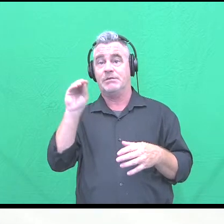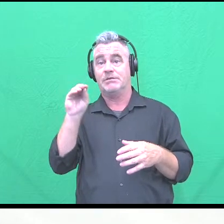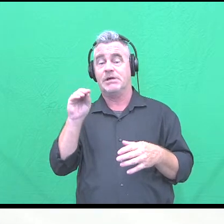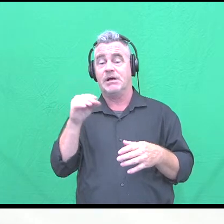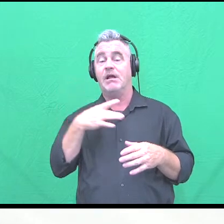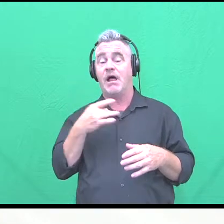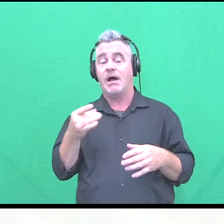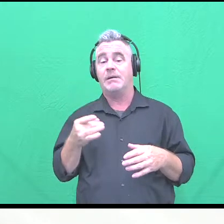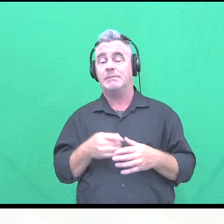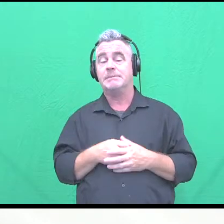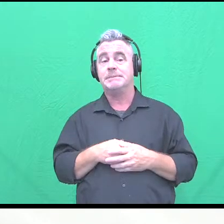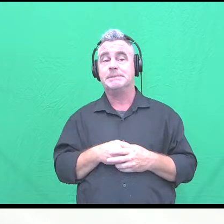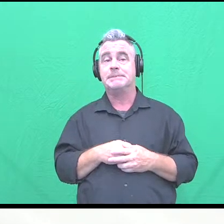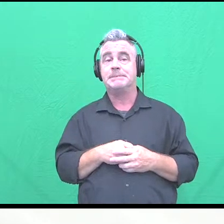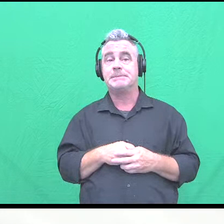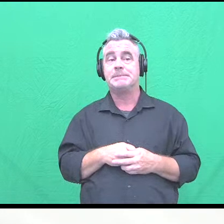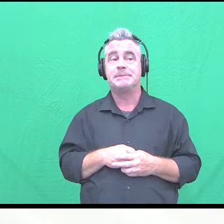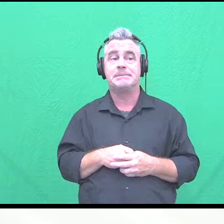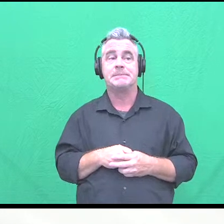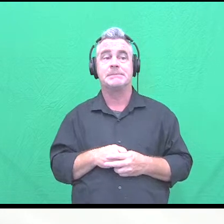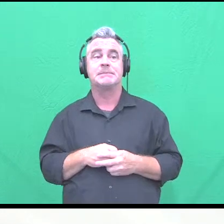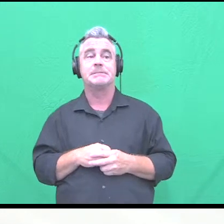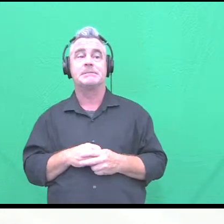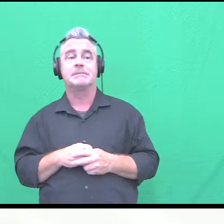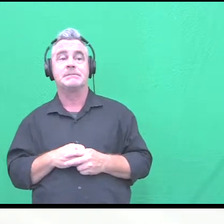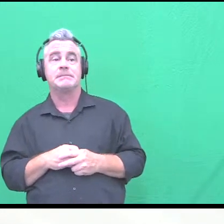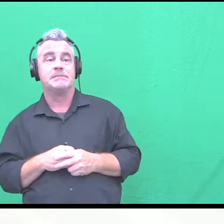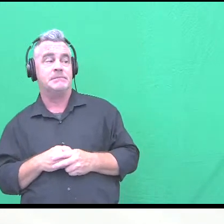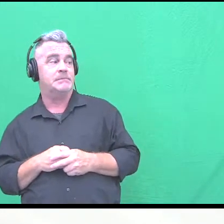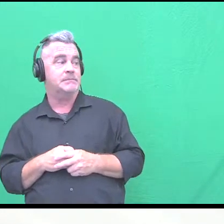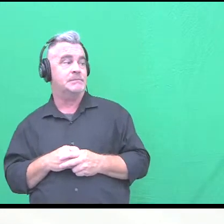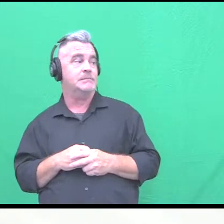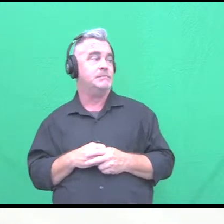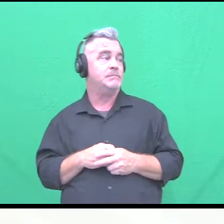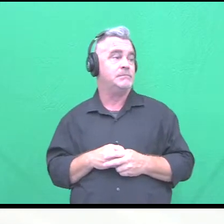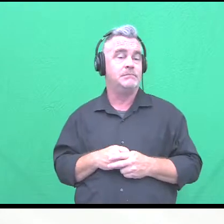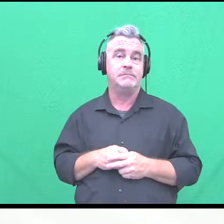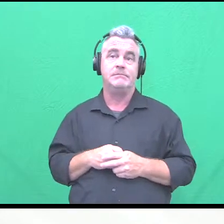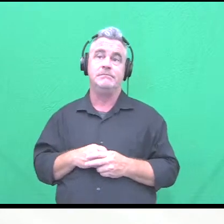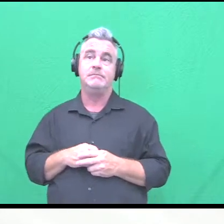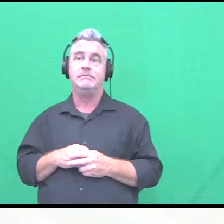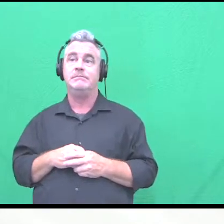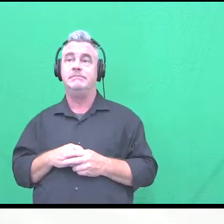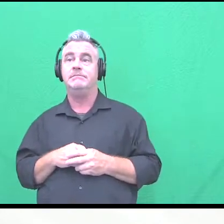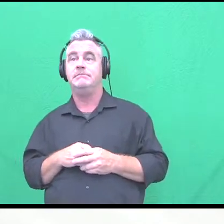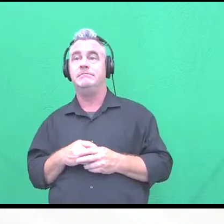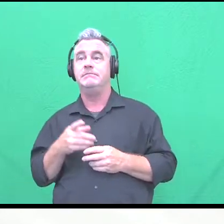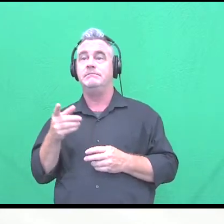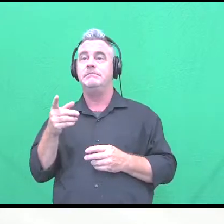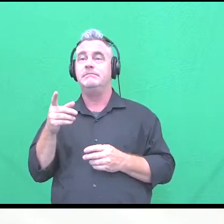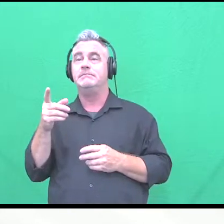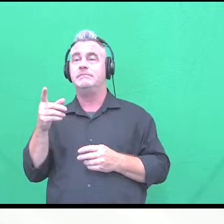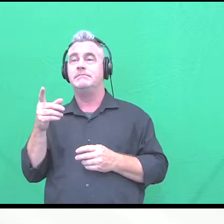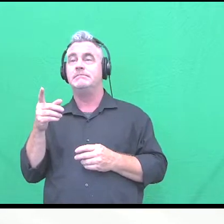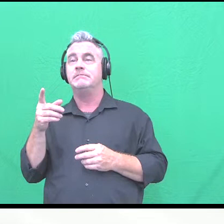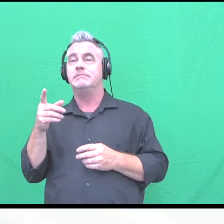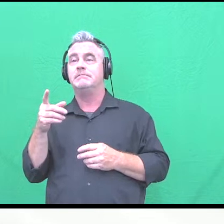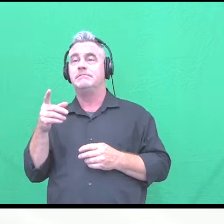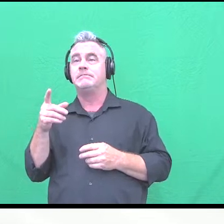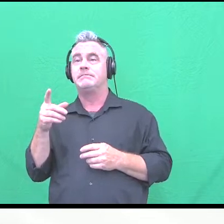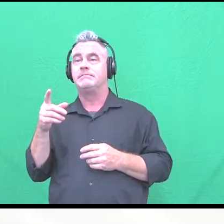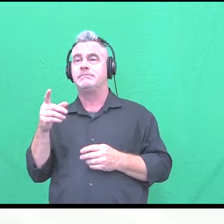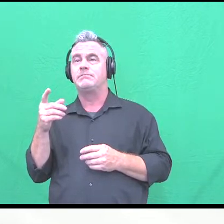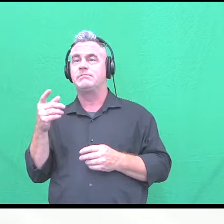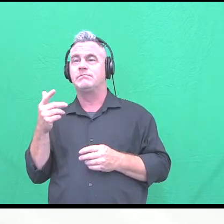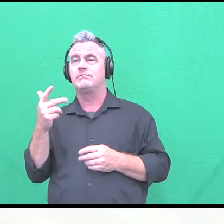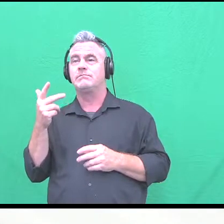regarding the family school connection during distance learning. And I believe Jim Pfeffer did review that when he presented to you guys a few months ago, so